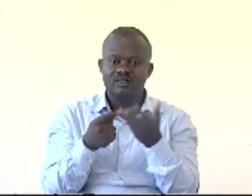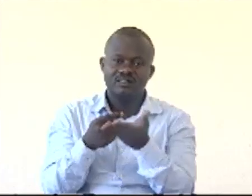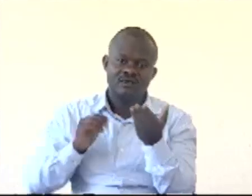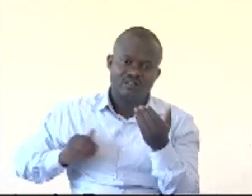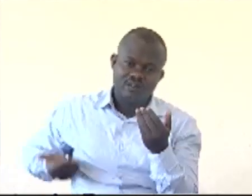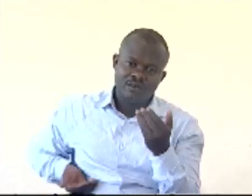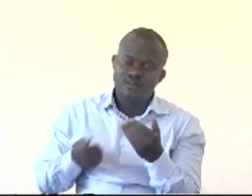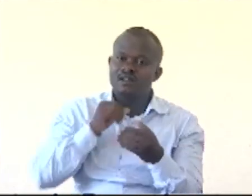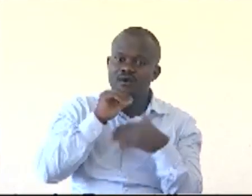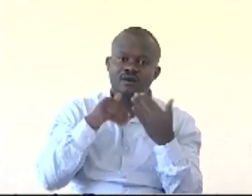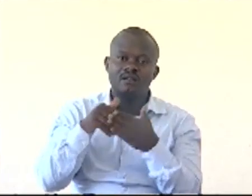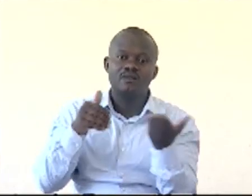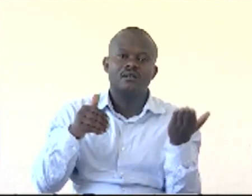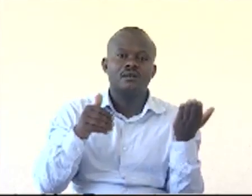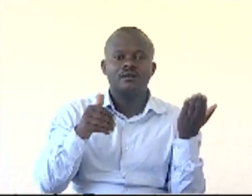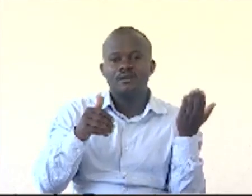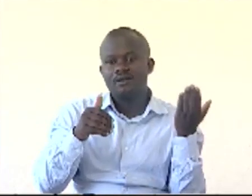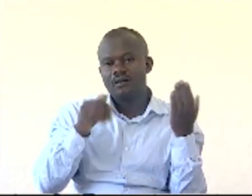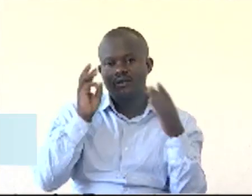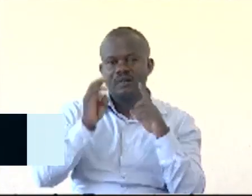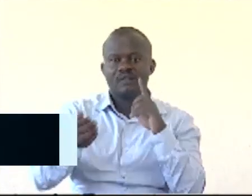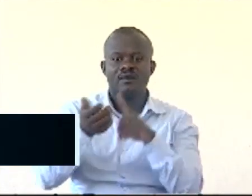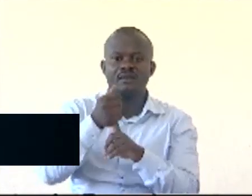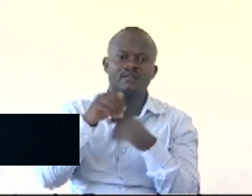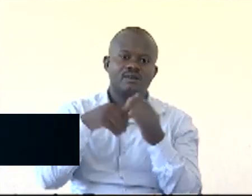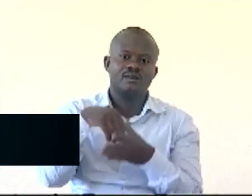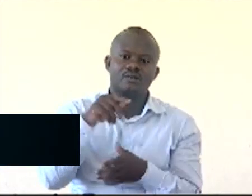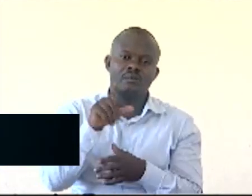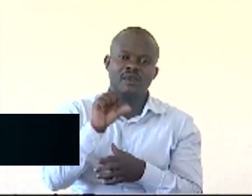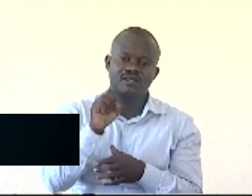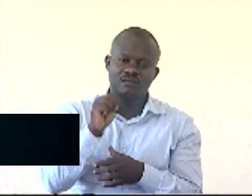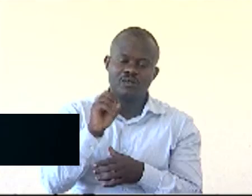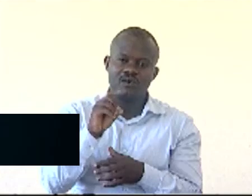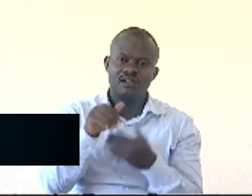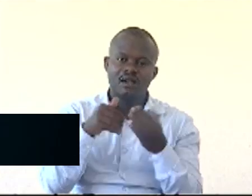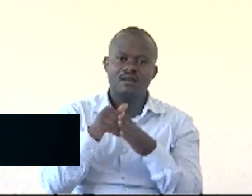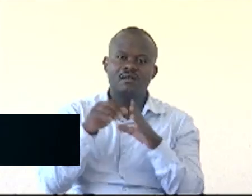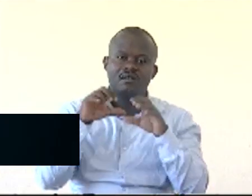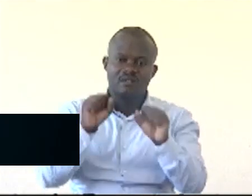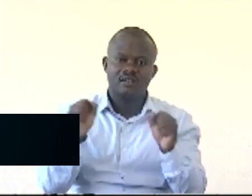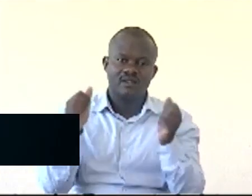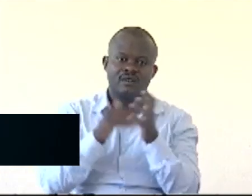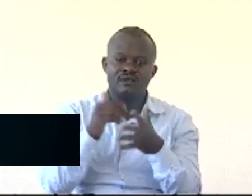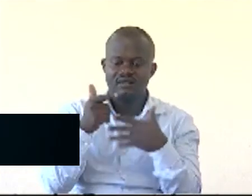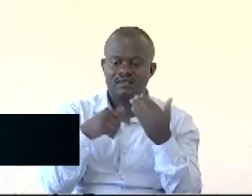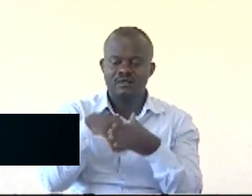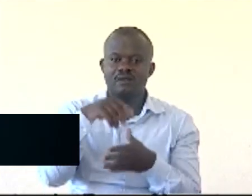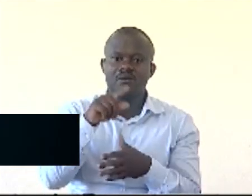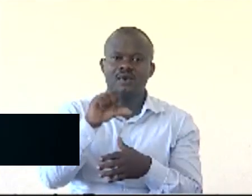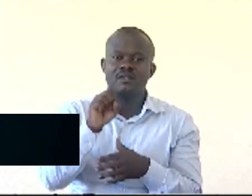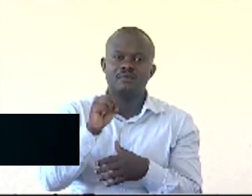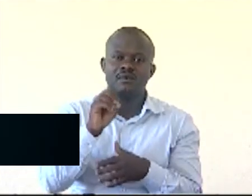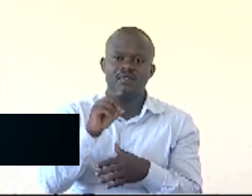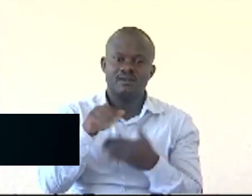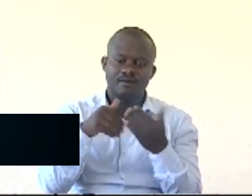female Anopheles mosquito will get Plasmodium parasites. And these Plasmodium parasites are going